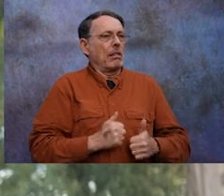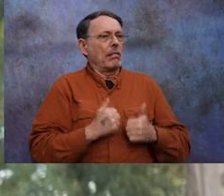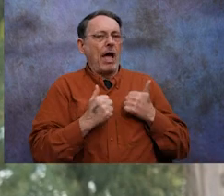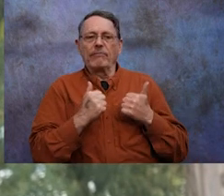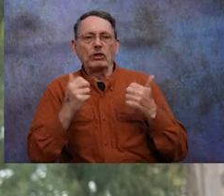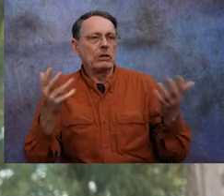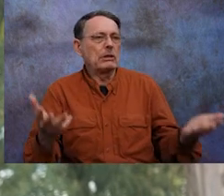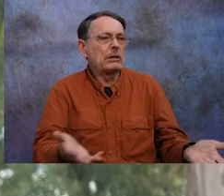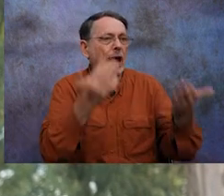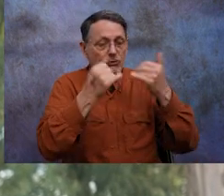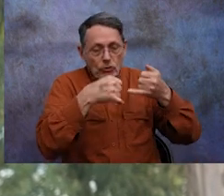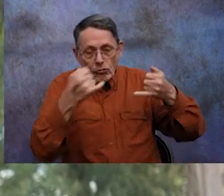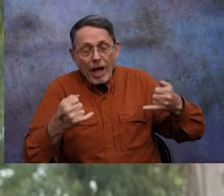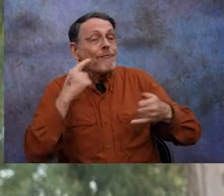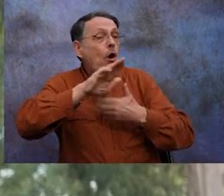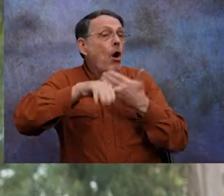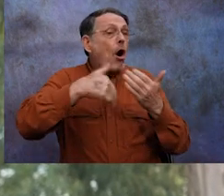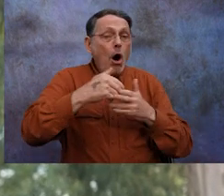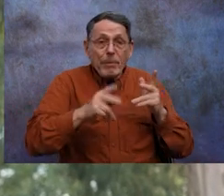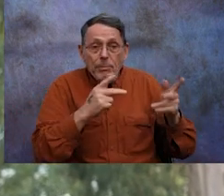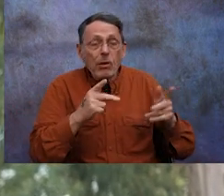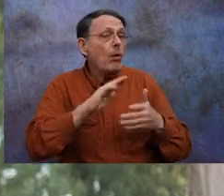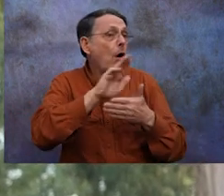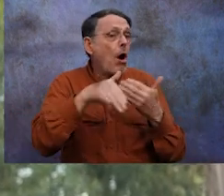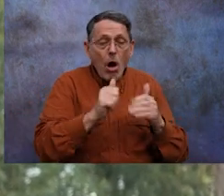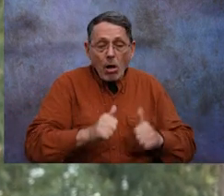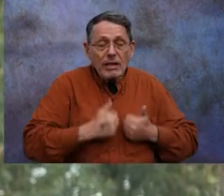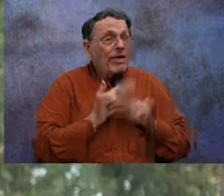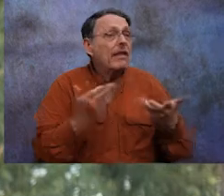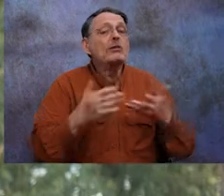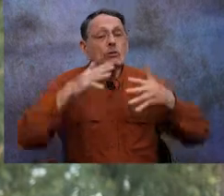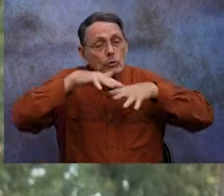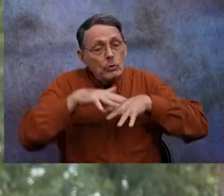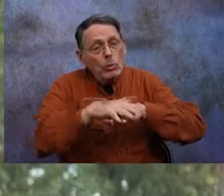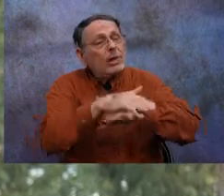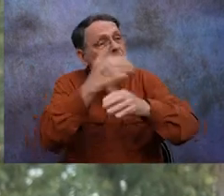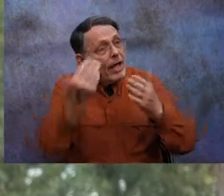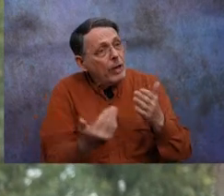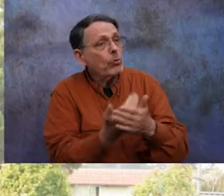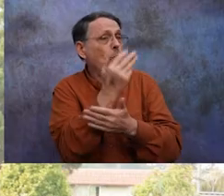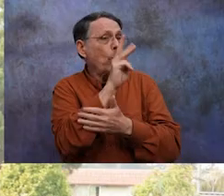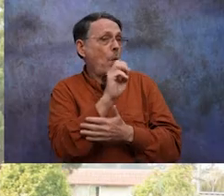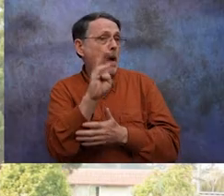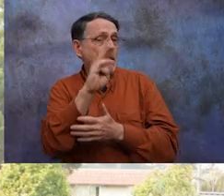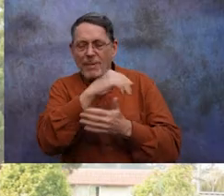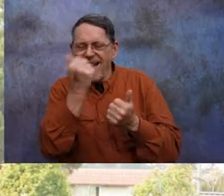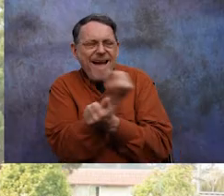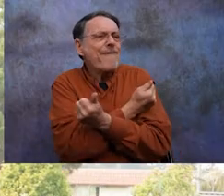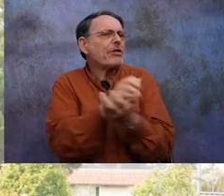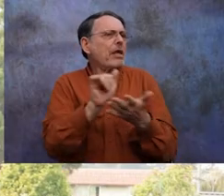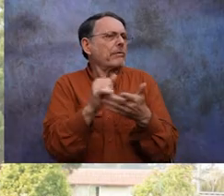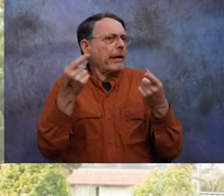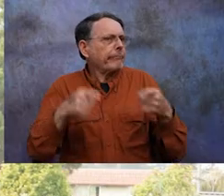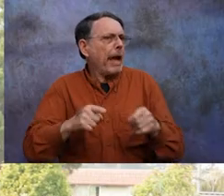beings to weave the new web, the thread of all who've passed, of all who've just